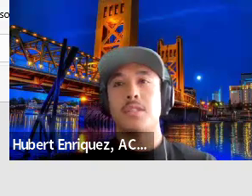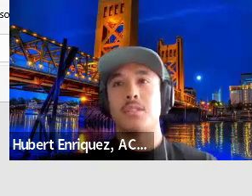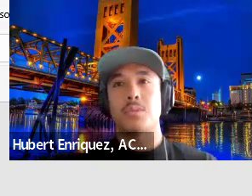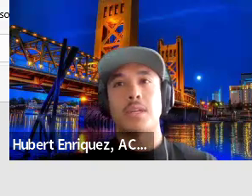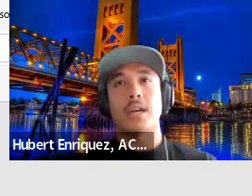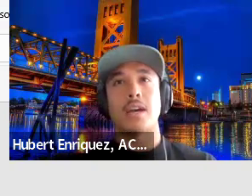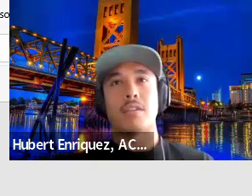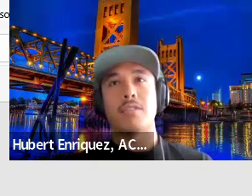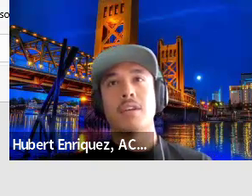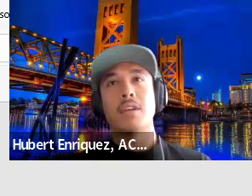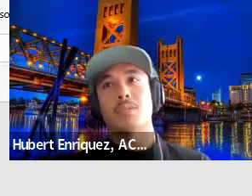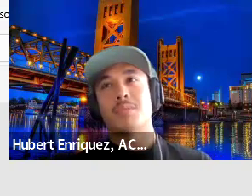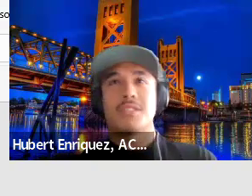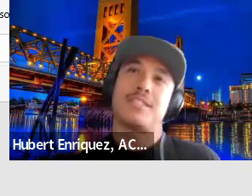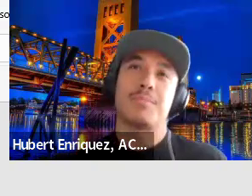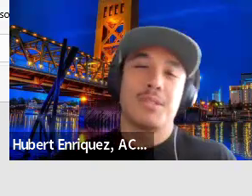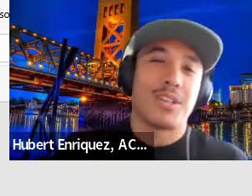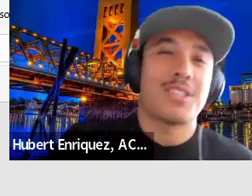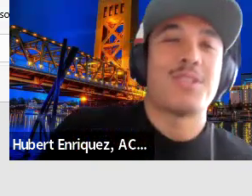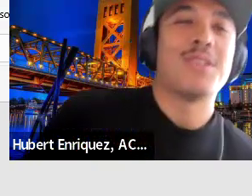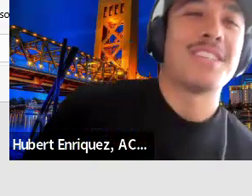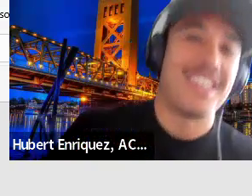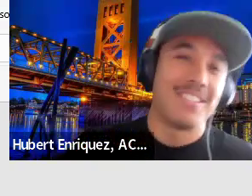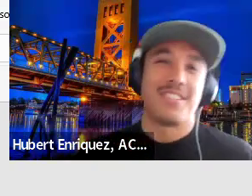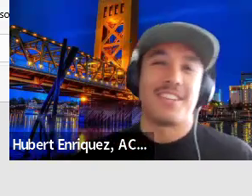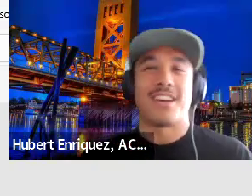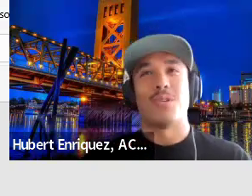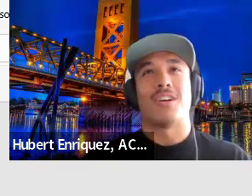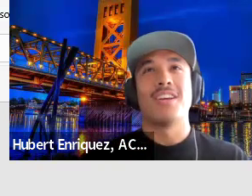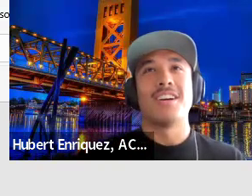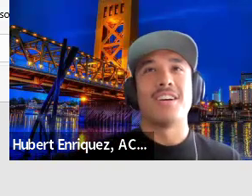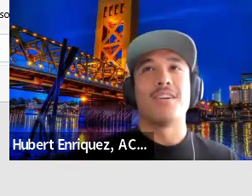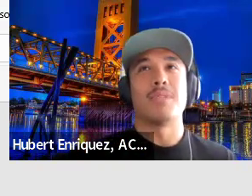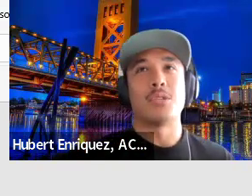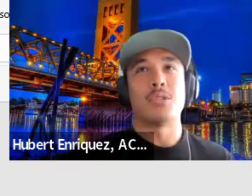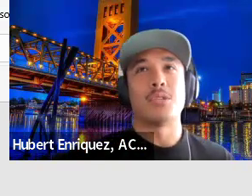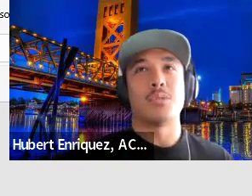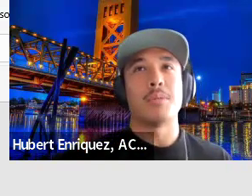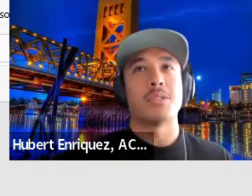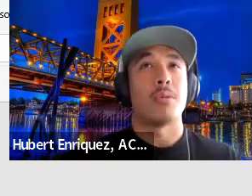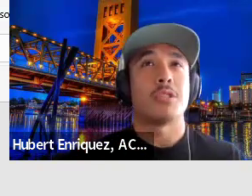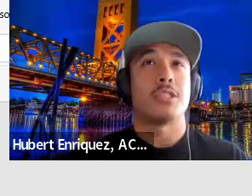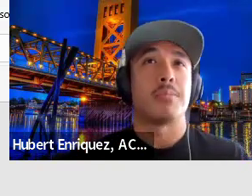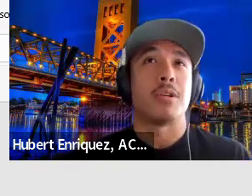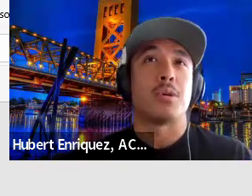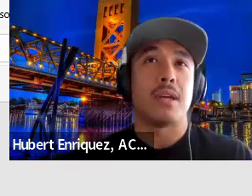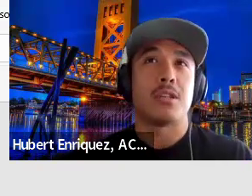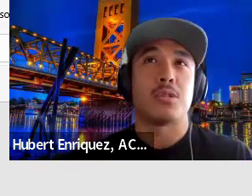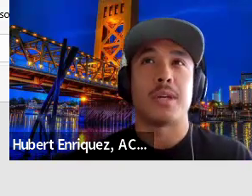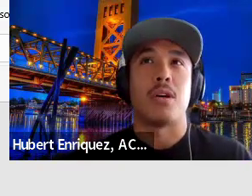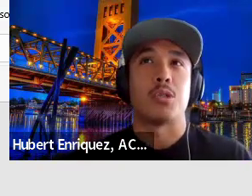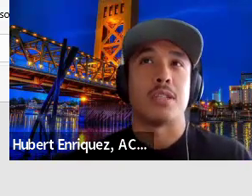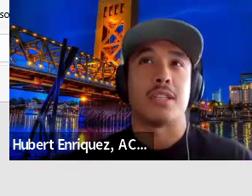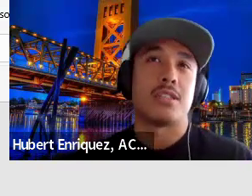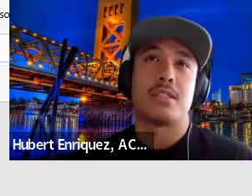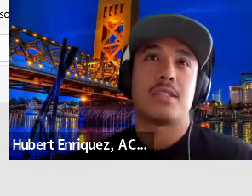good news is we have some tips and tricks for you to kind of look out for. This will be posted on our emergency preparedness webpage